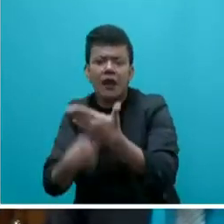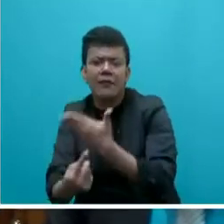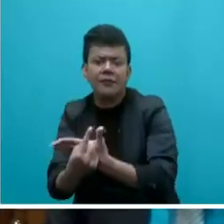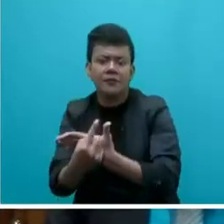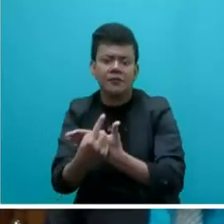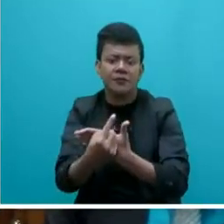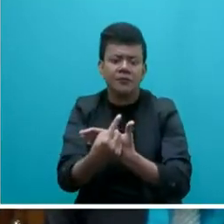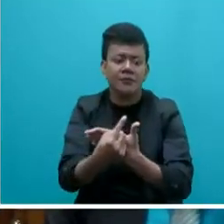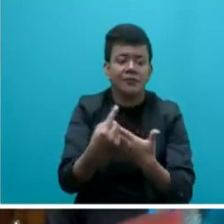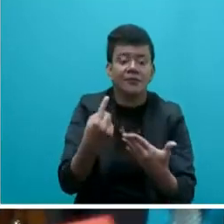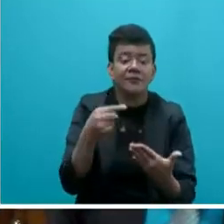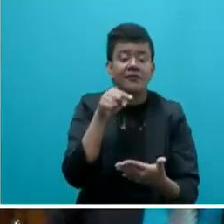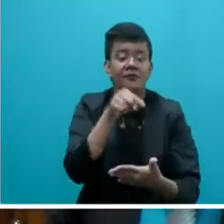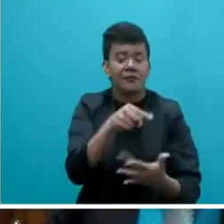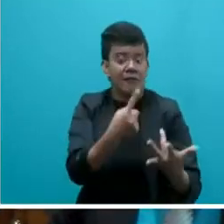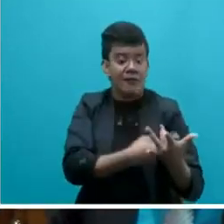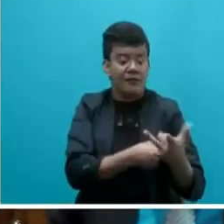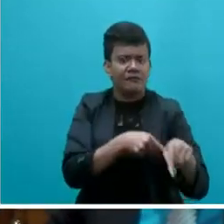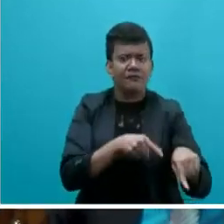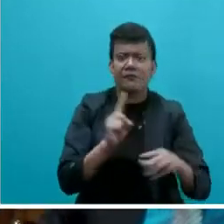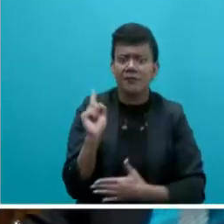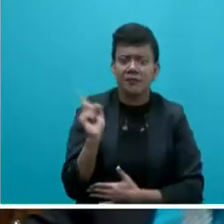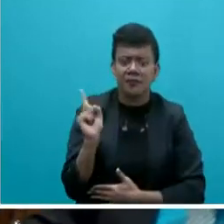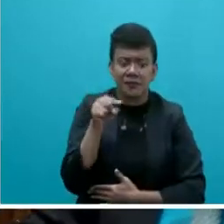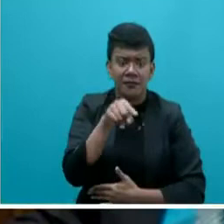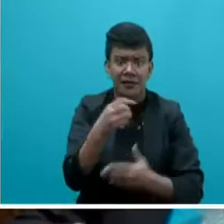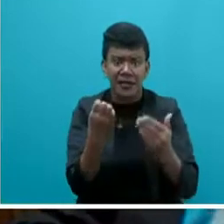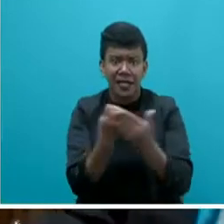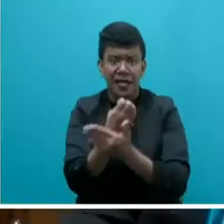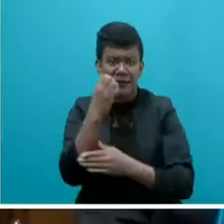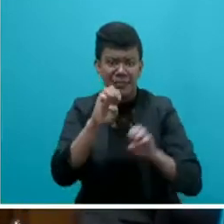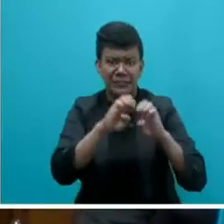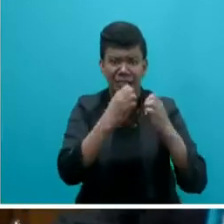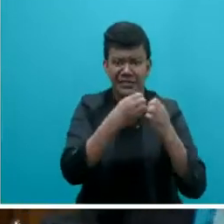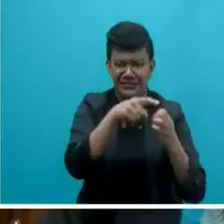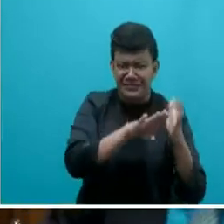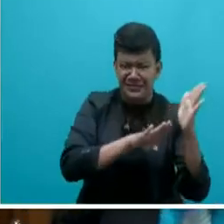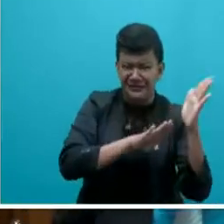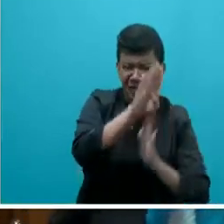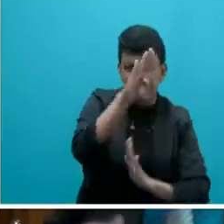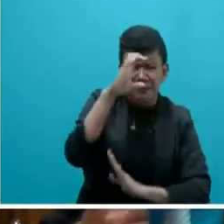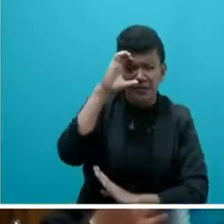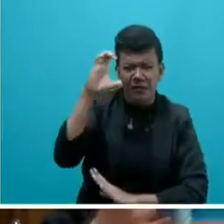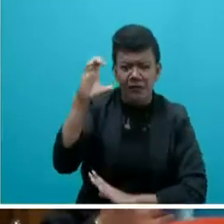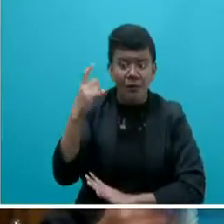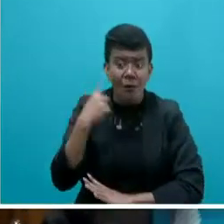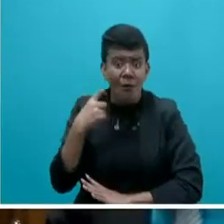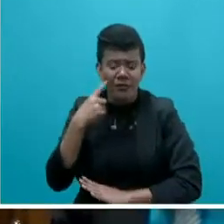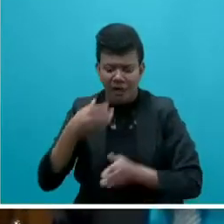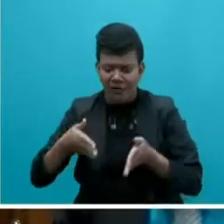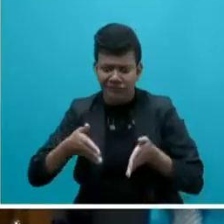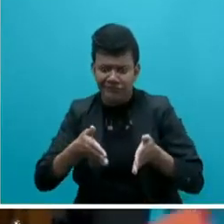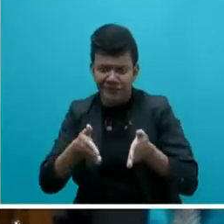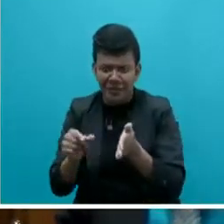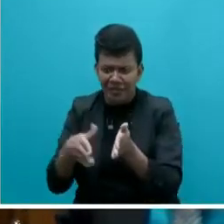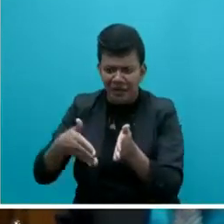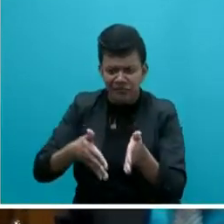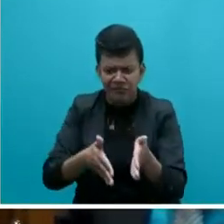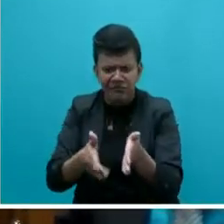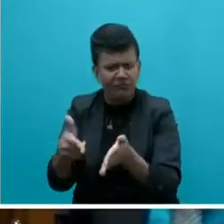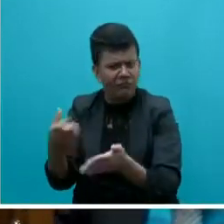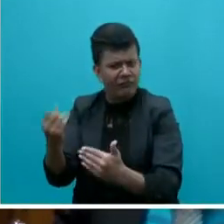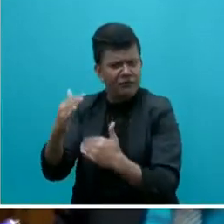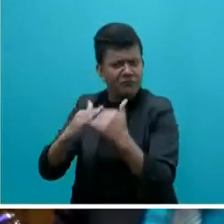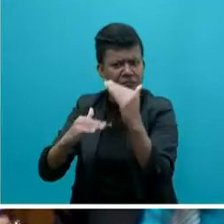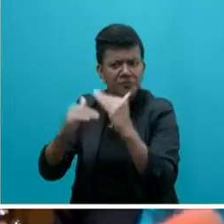and social development of the country. The waterways and environment sector provide natural and built infrastructure that is central to